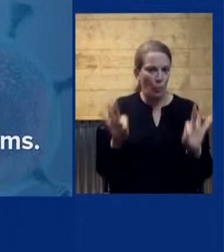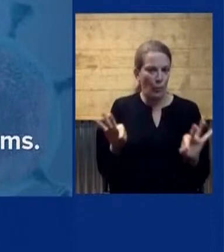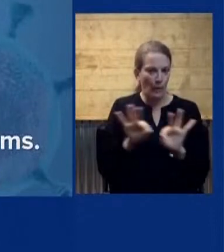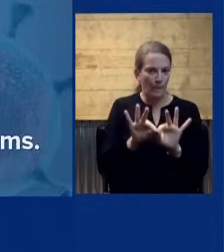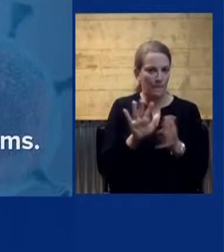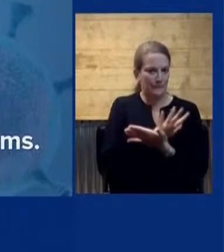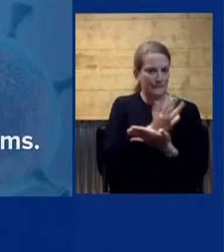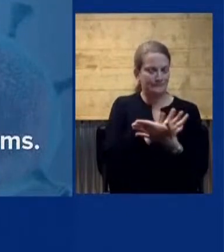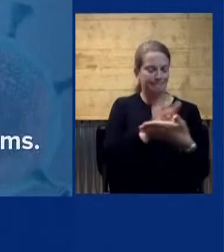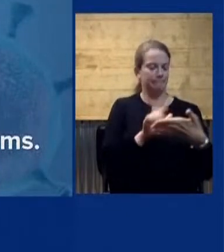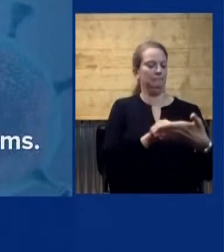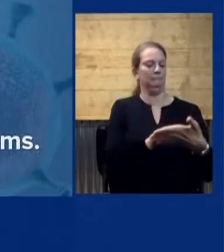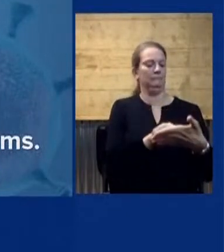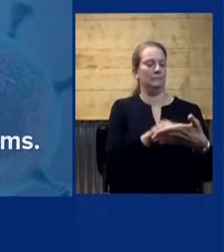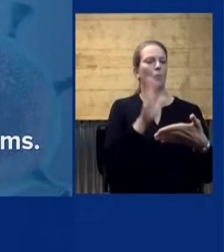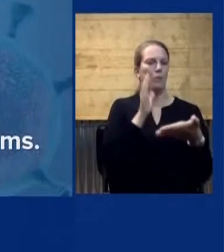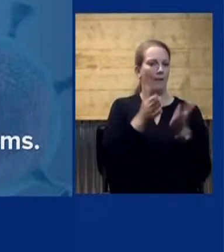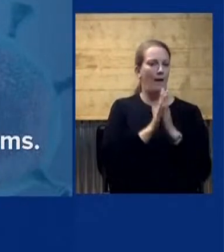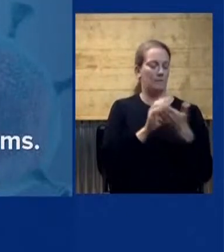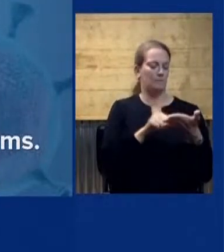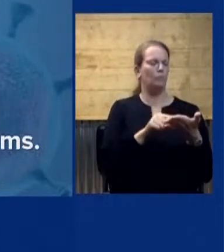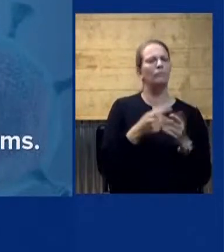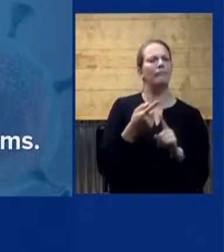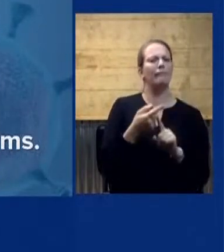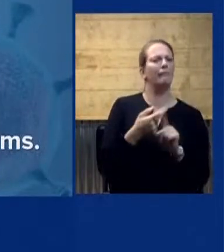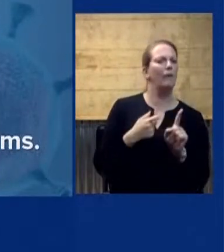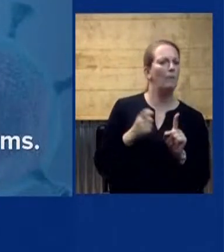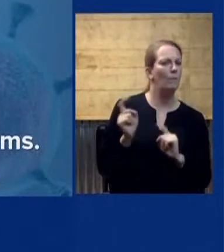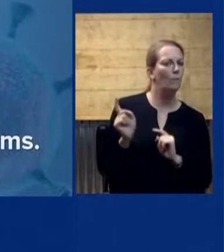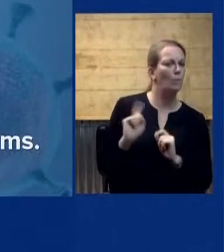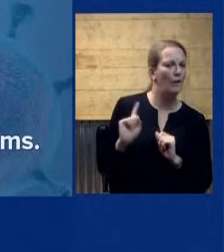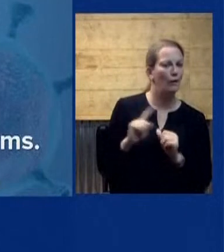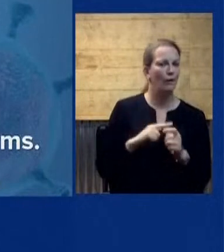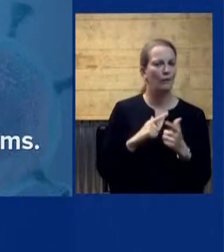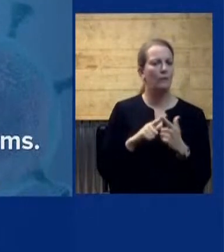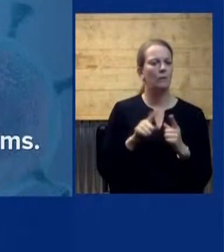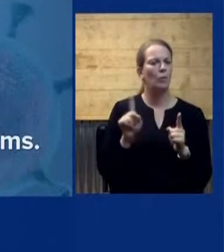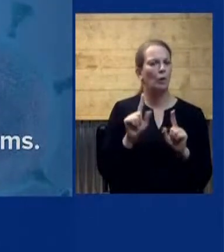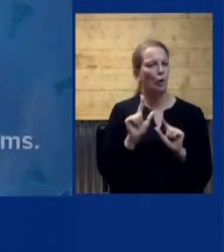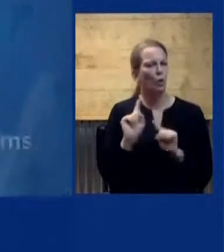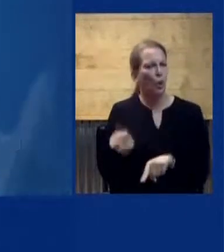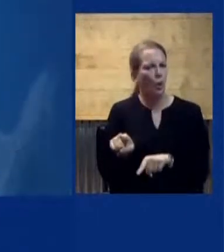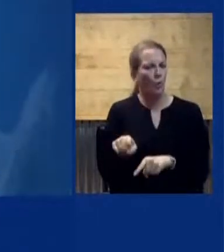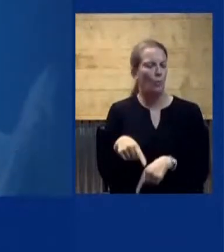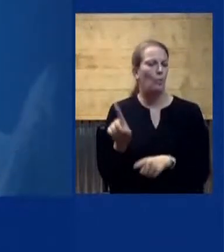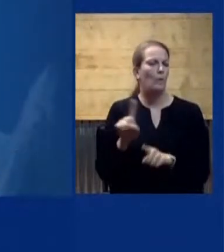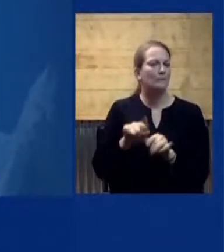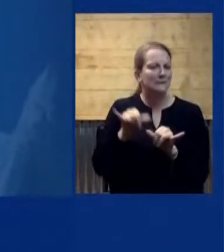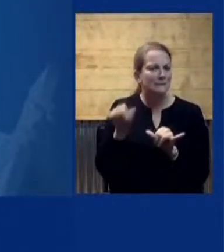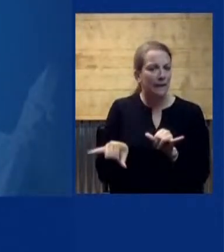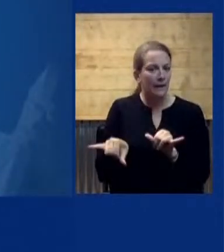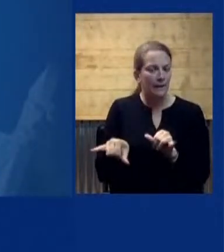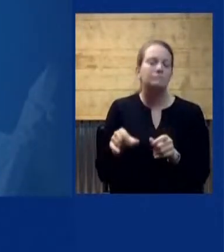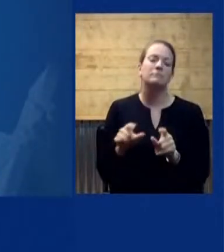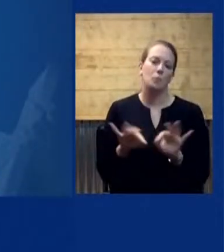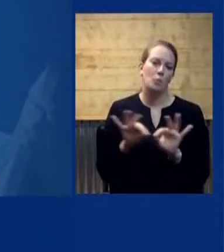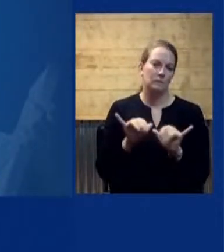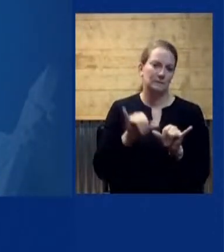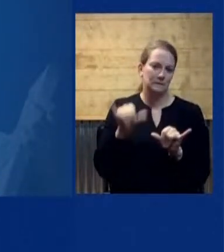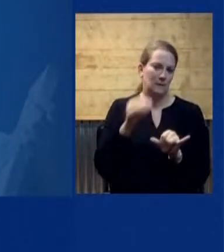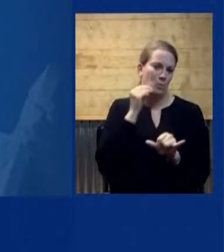will ask you where you're coming from, where you're staying, and we need you to quarantine.